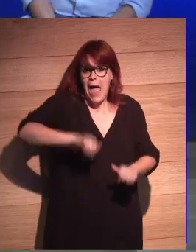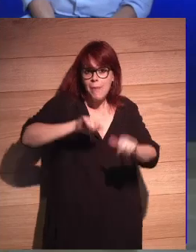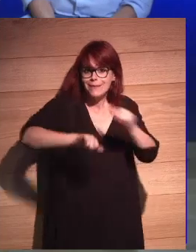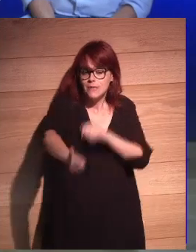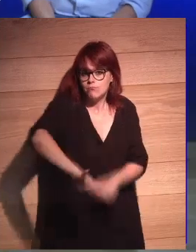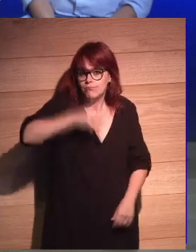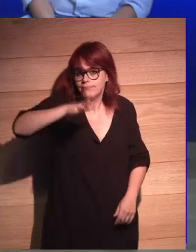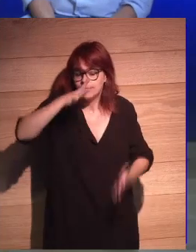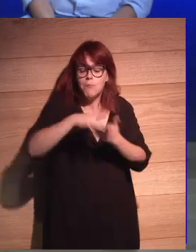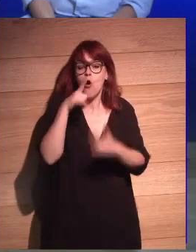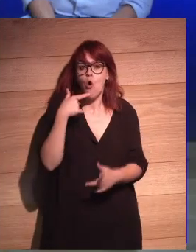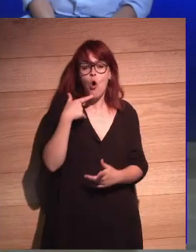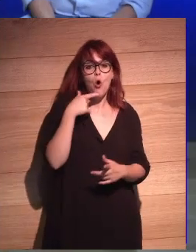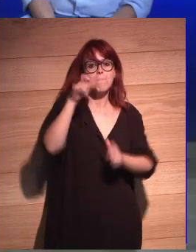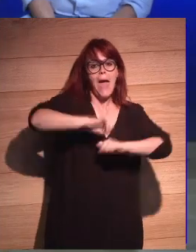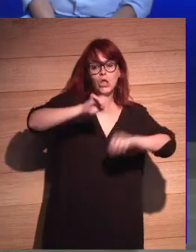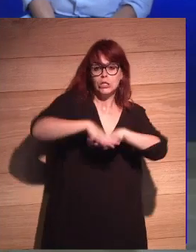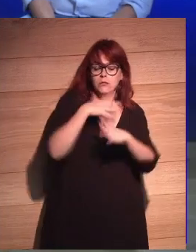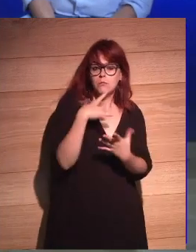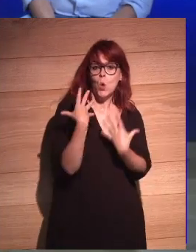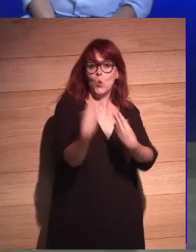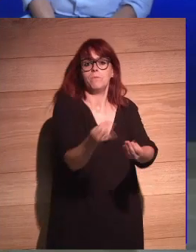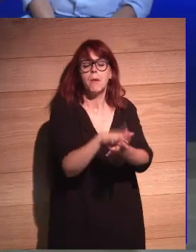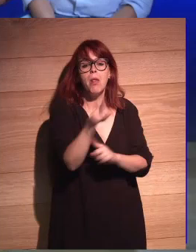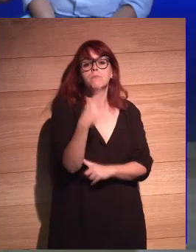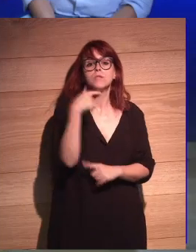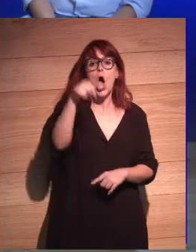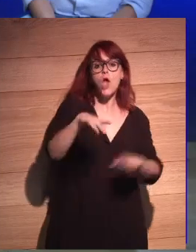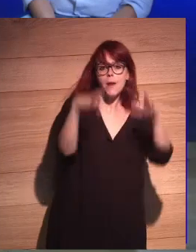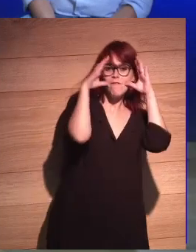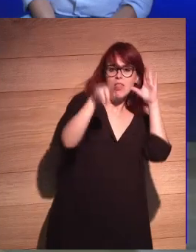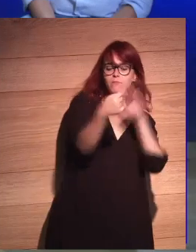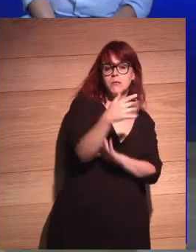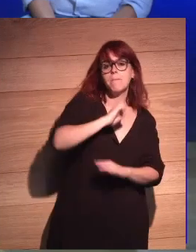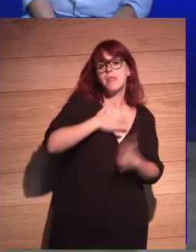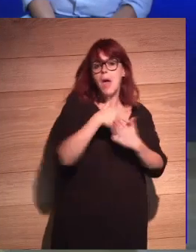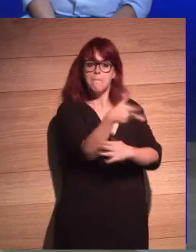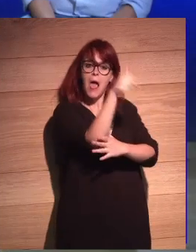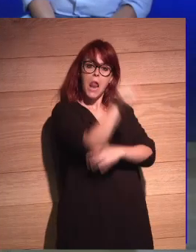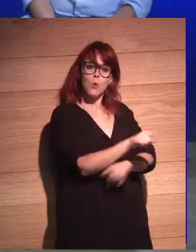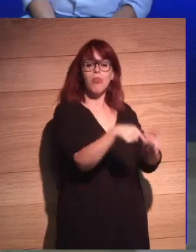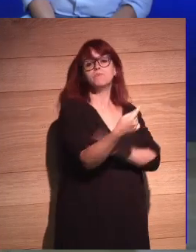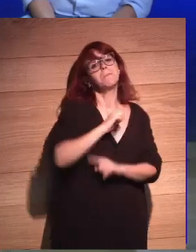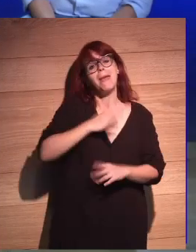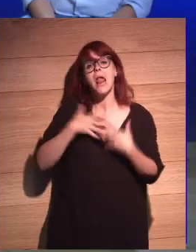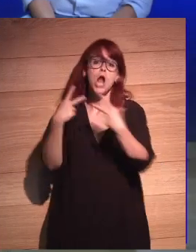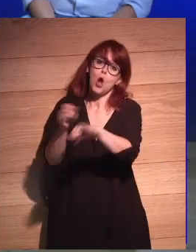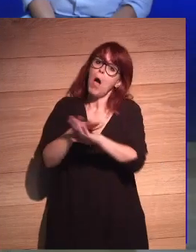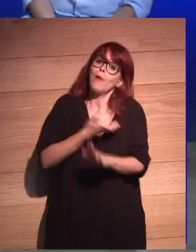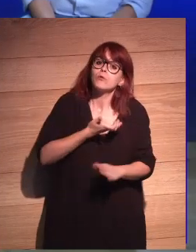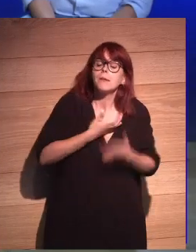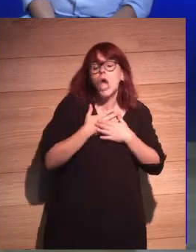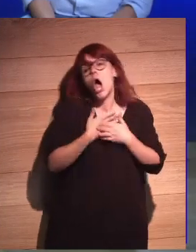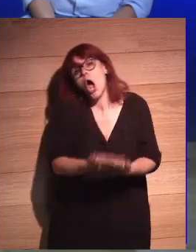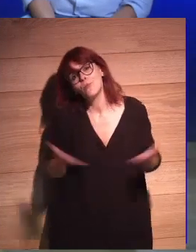we can do is absolutely spectacular because they are highly receptive. For example, if I say, well, you have the goggles, I take them away, and